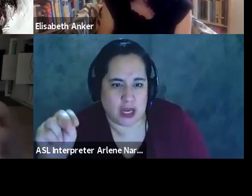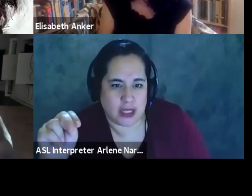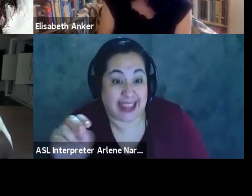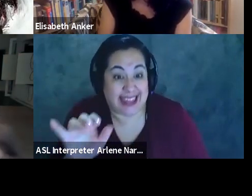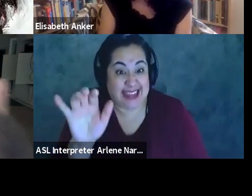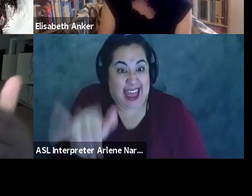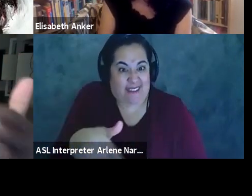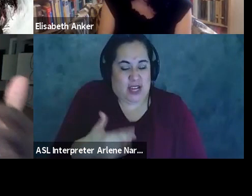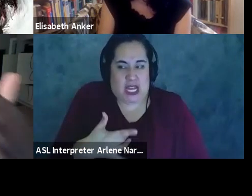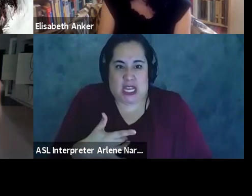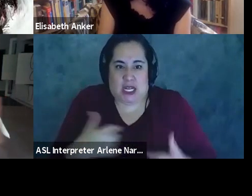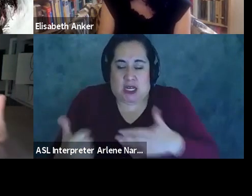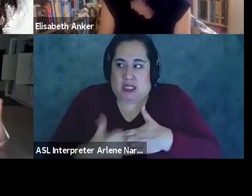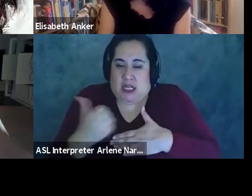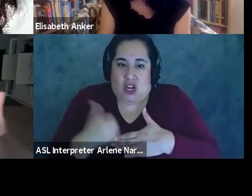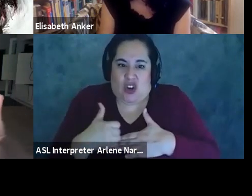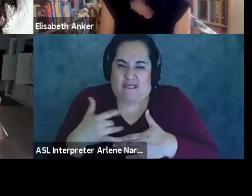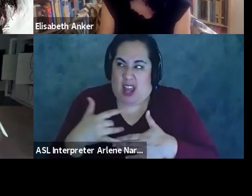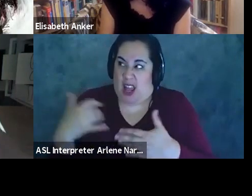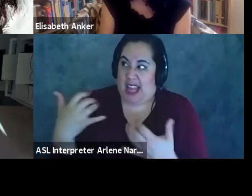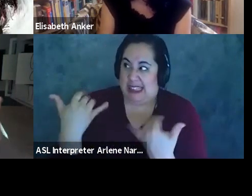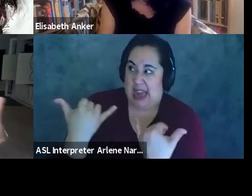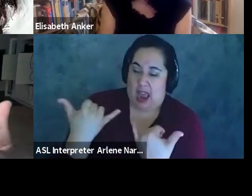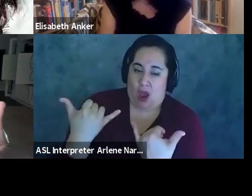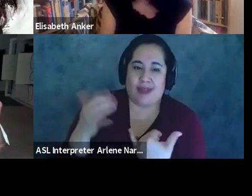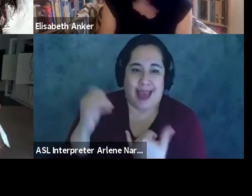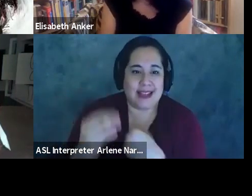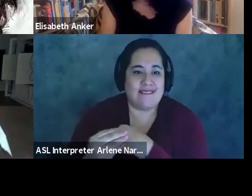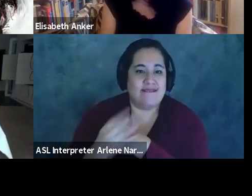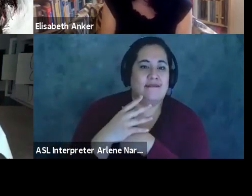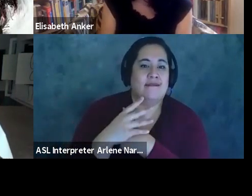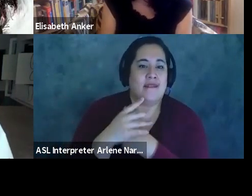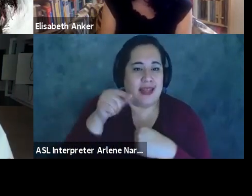that feeling is part of the affect of the times.